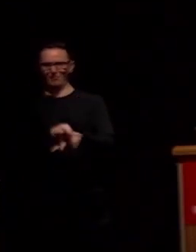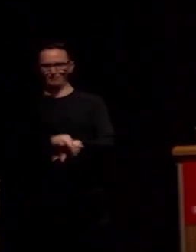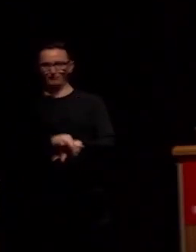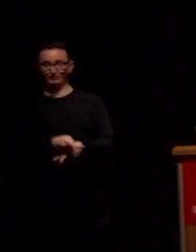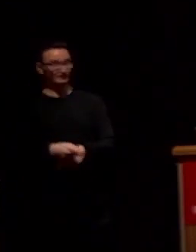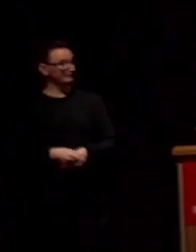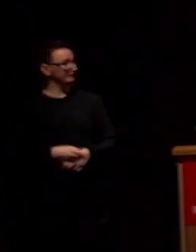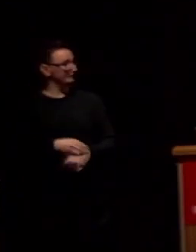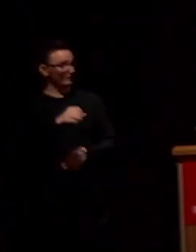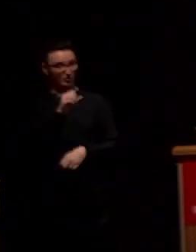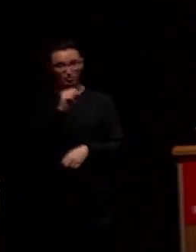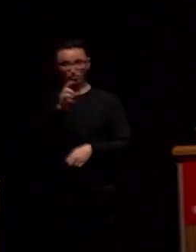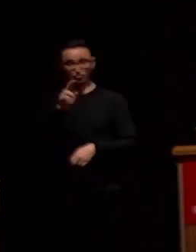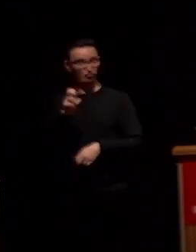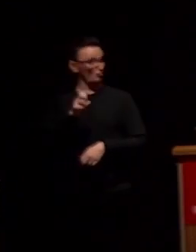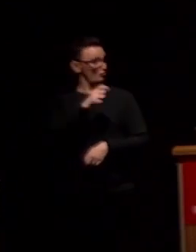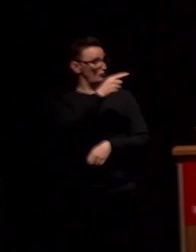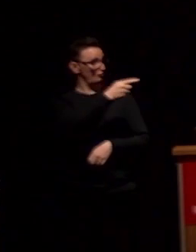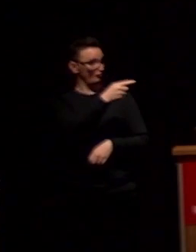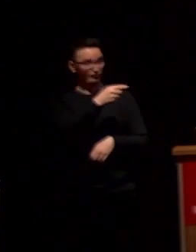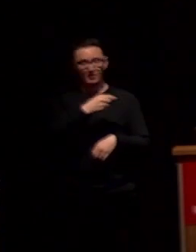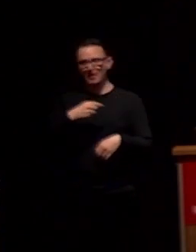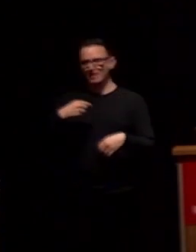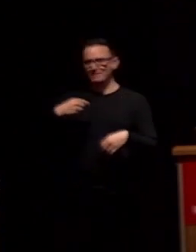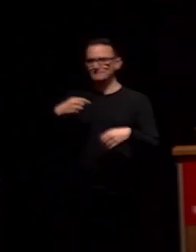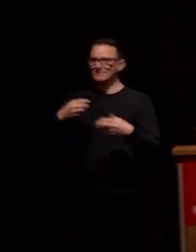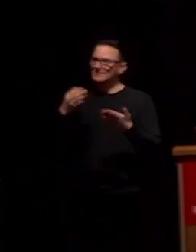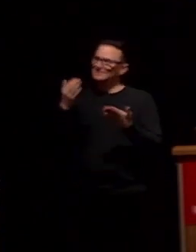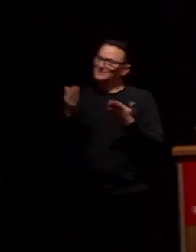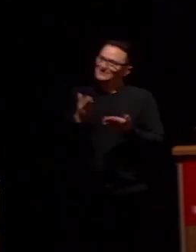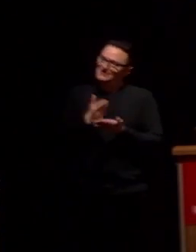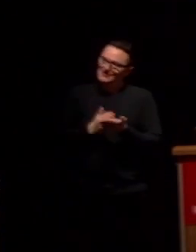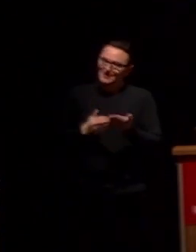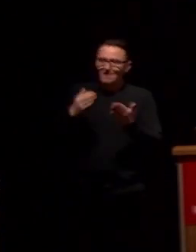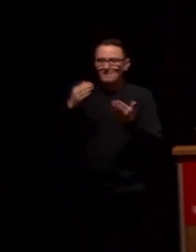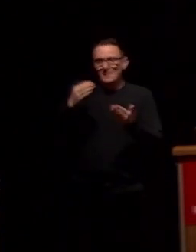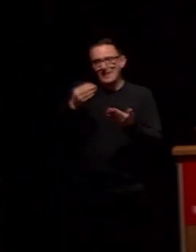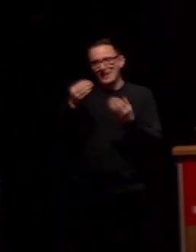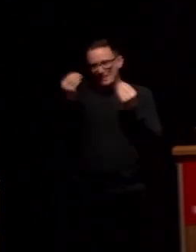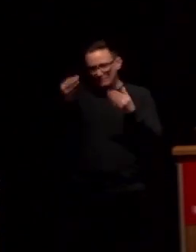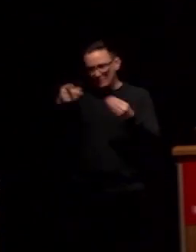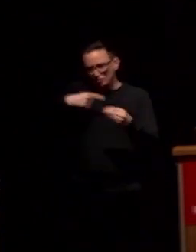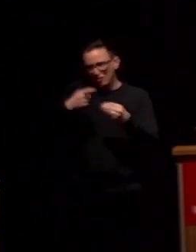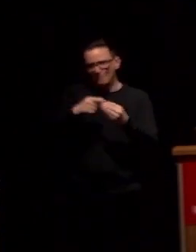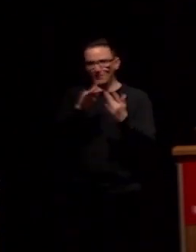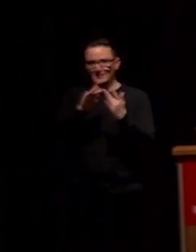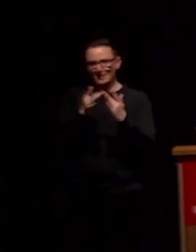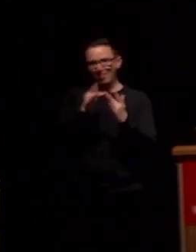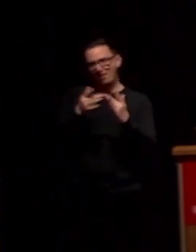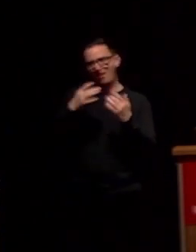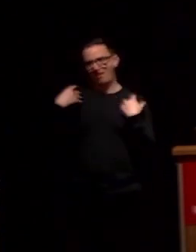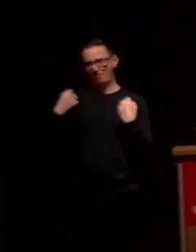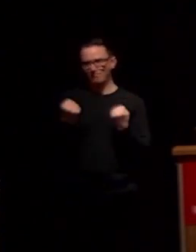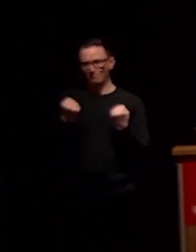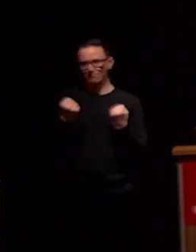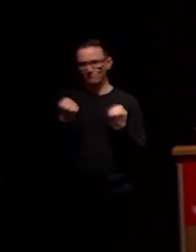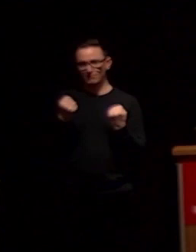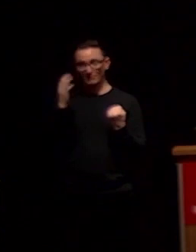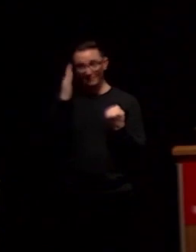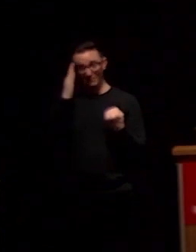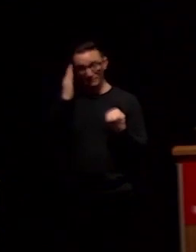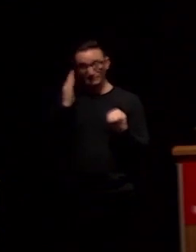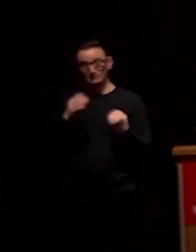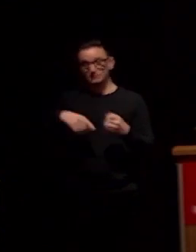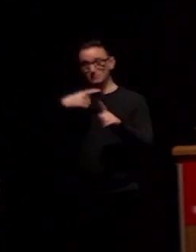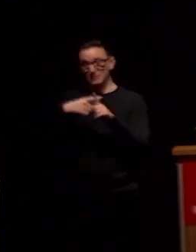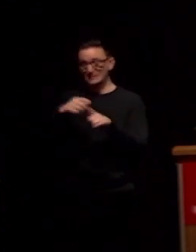I mean, there's some information about telehealth for sure. Mm-hmm. And in rural Minnesota, that has mm-hmm. absolutely made a huge, mm-hmm. huge difference. And